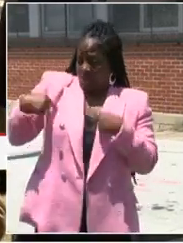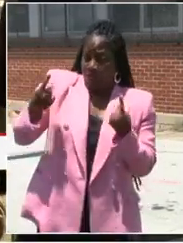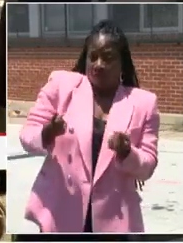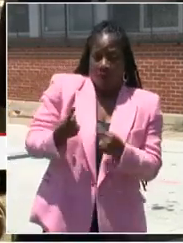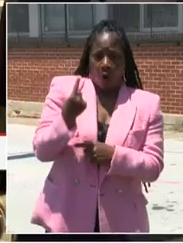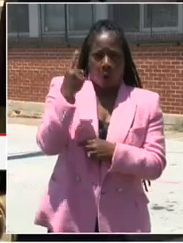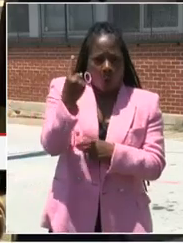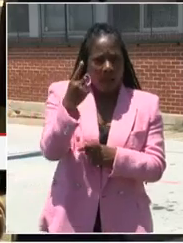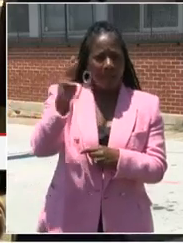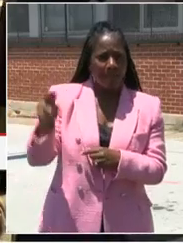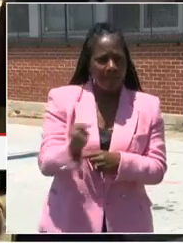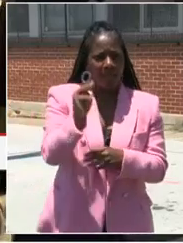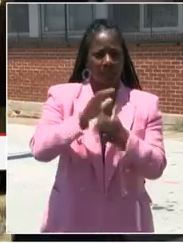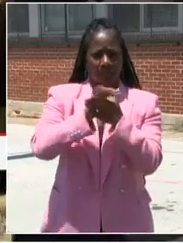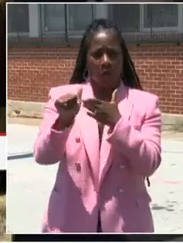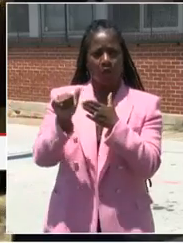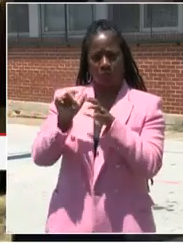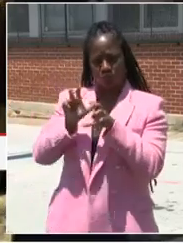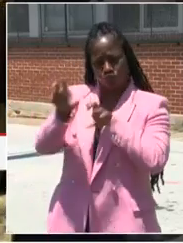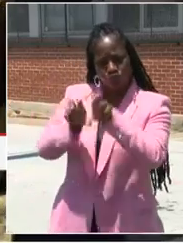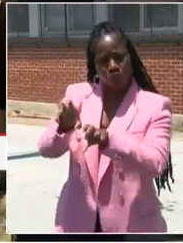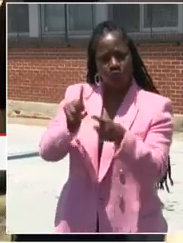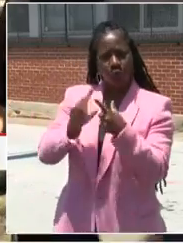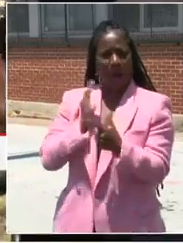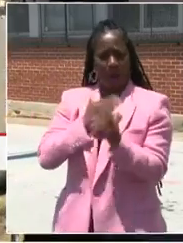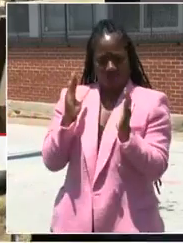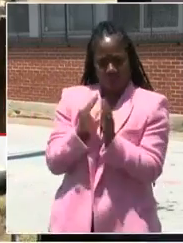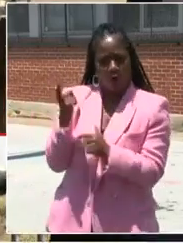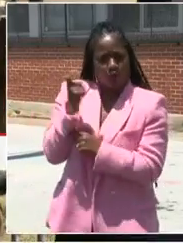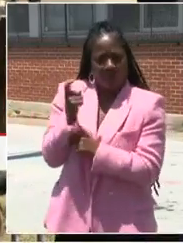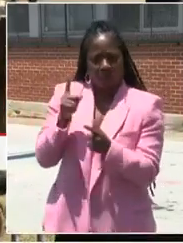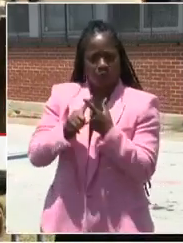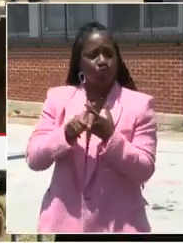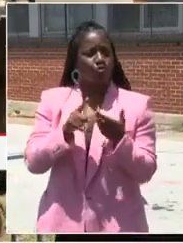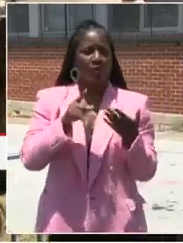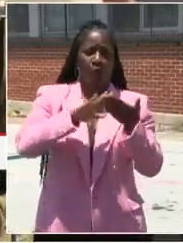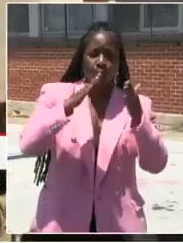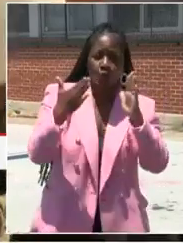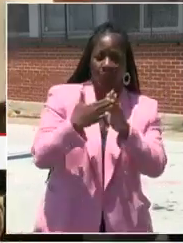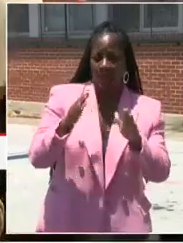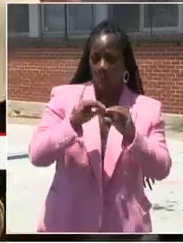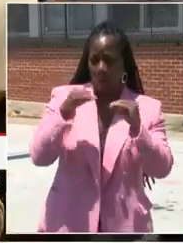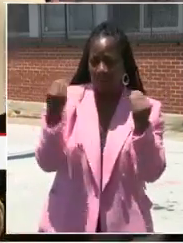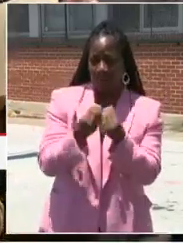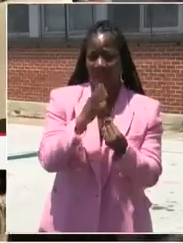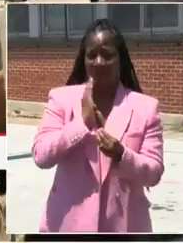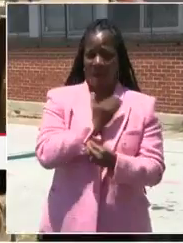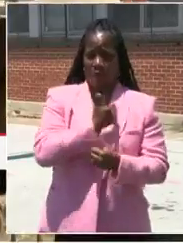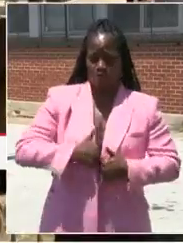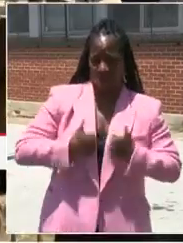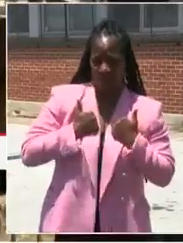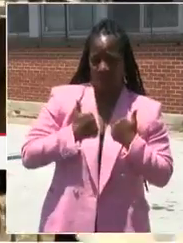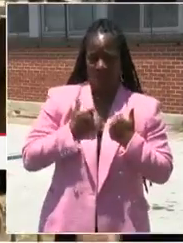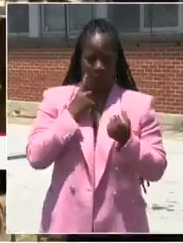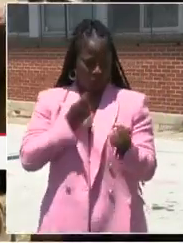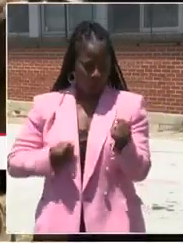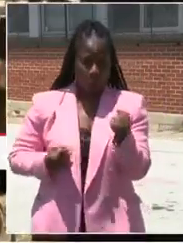million in these mini grants to our residents and community organizations to support